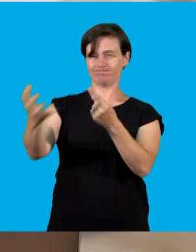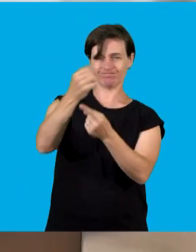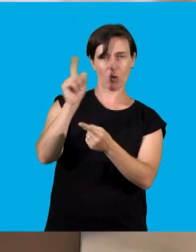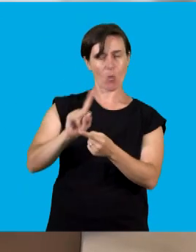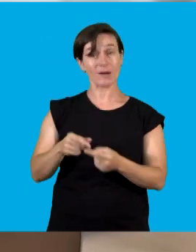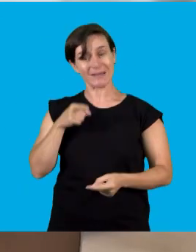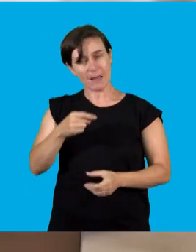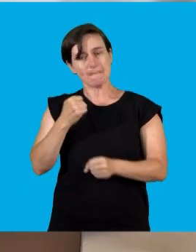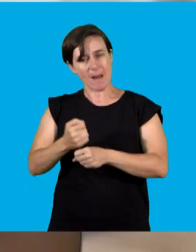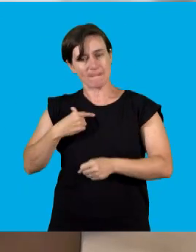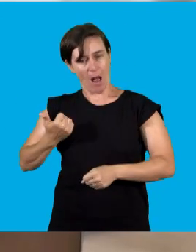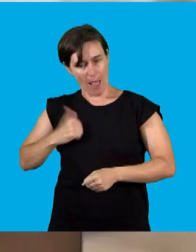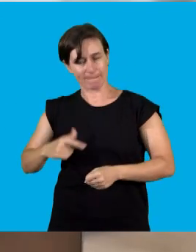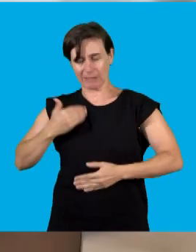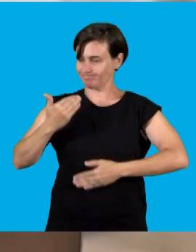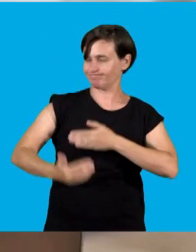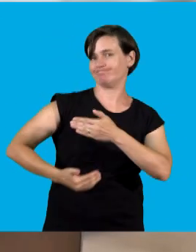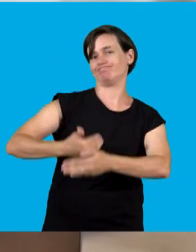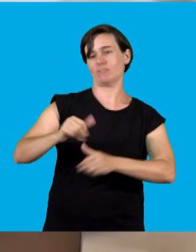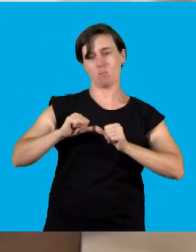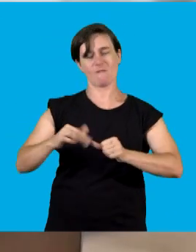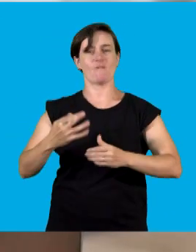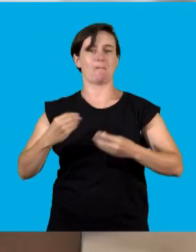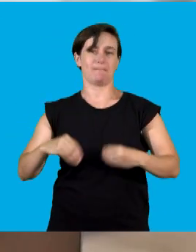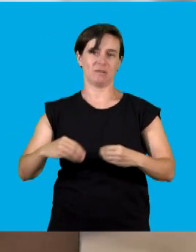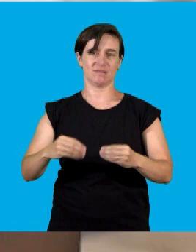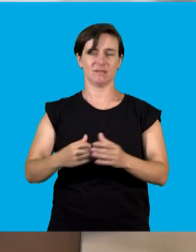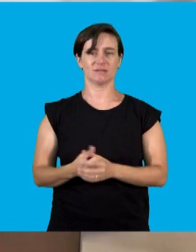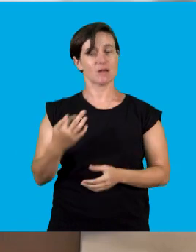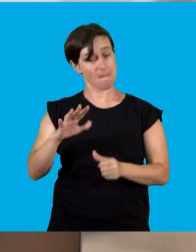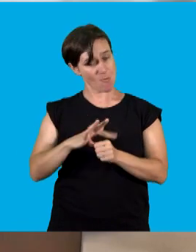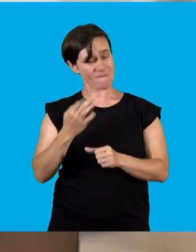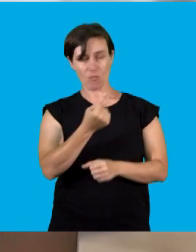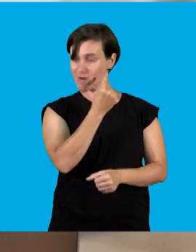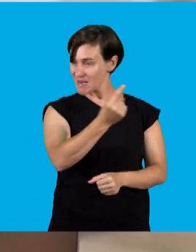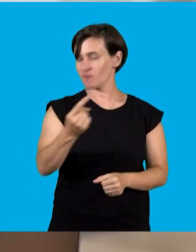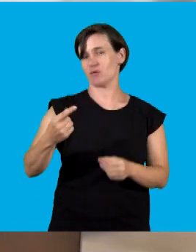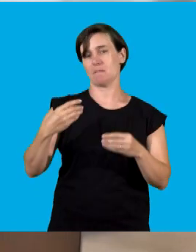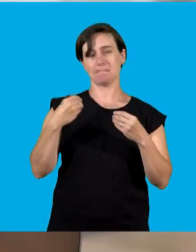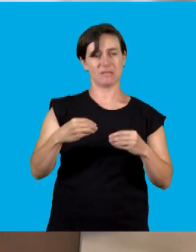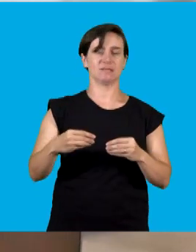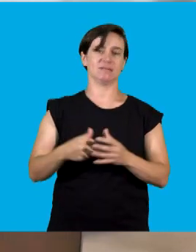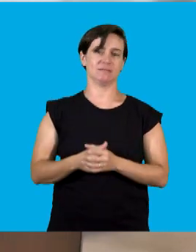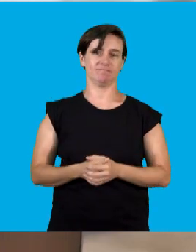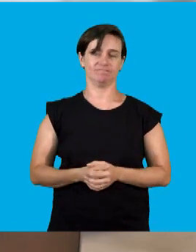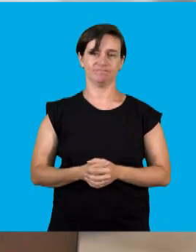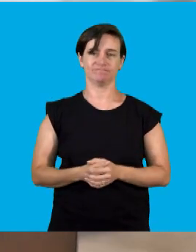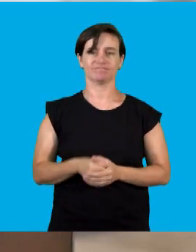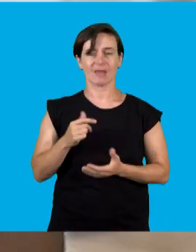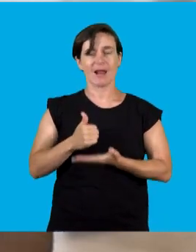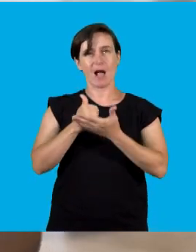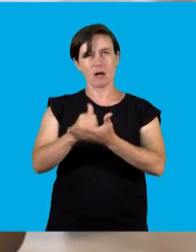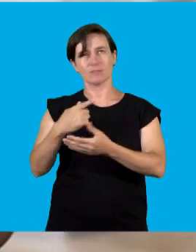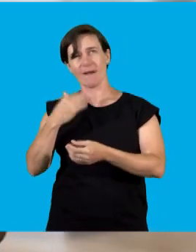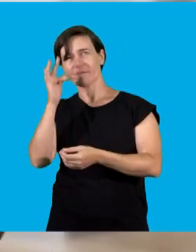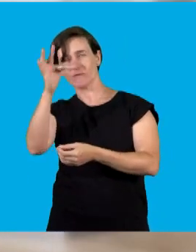driving forces for every businessman or every businesswoman or every entrepreneur. So it helps to set